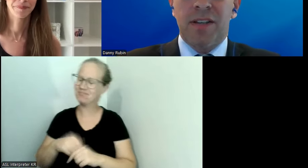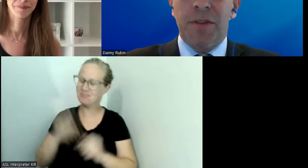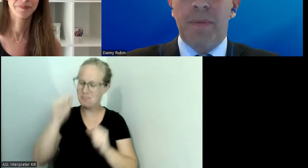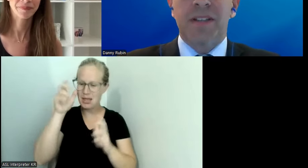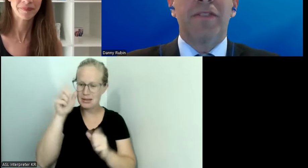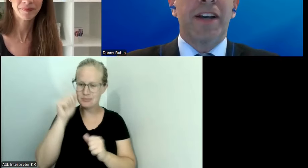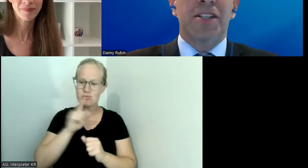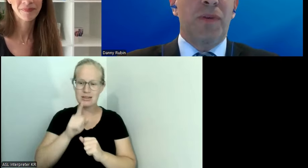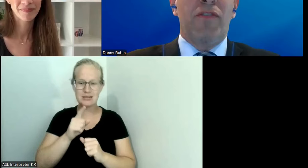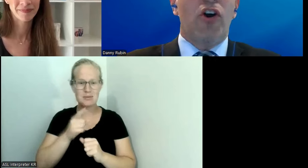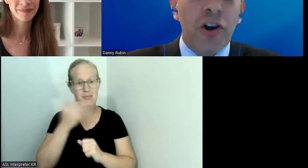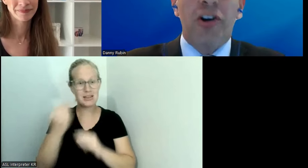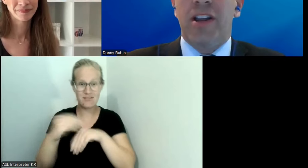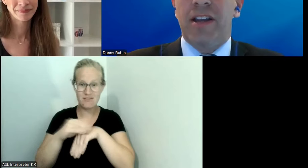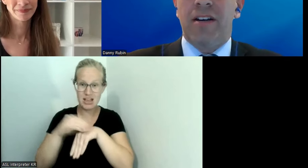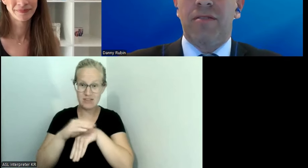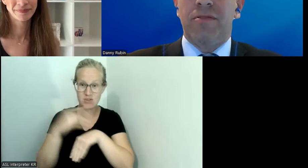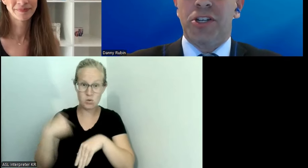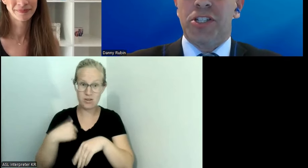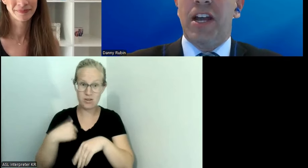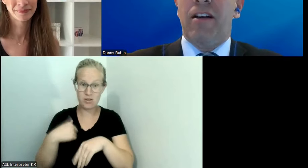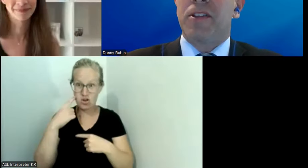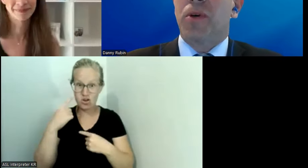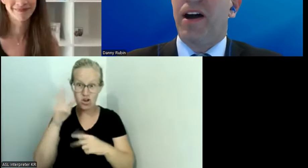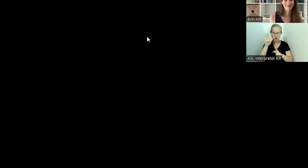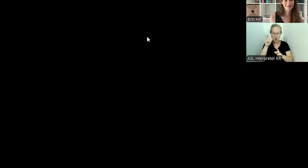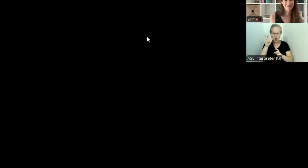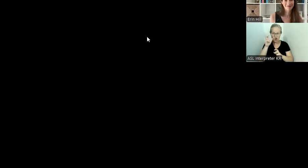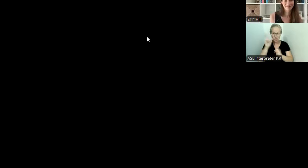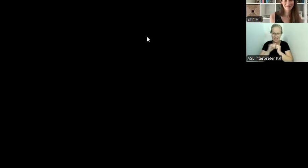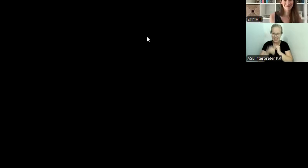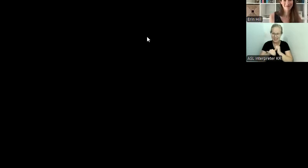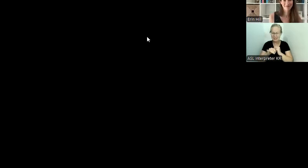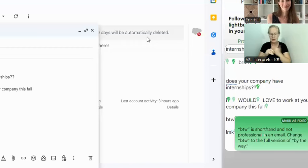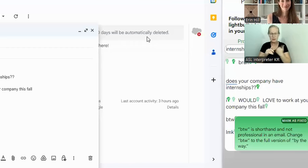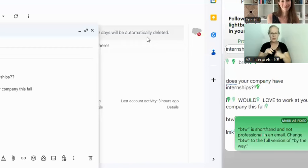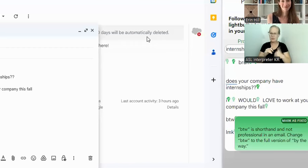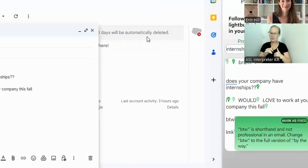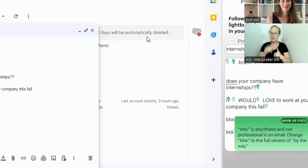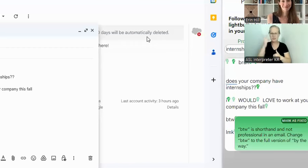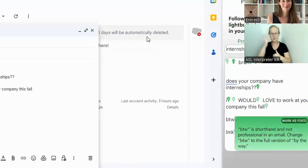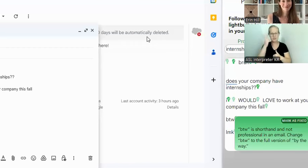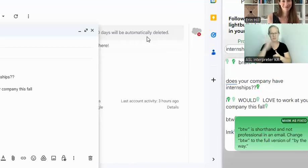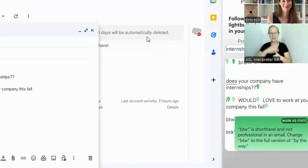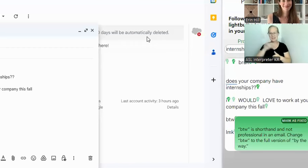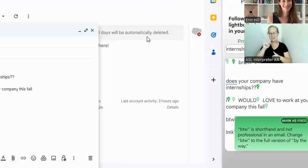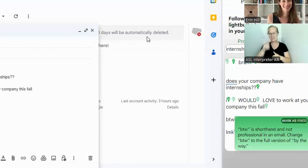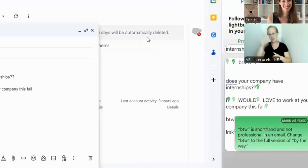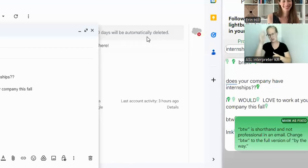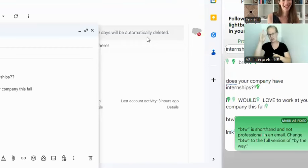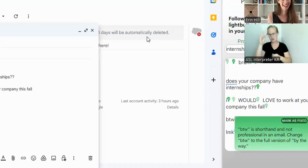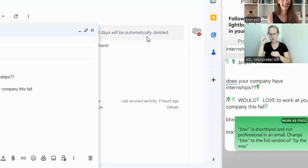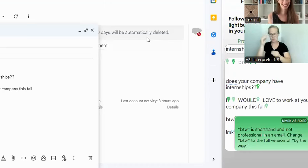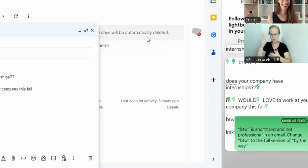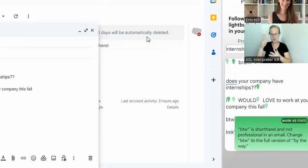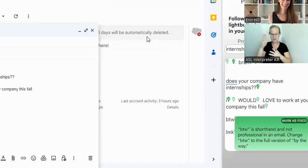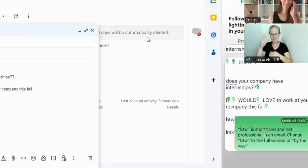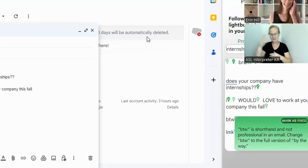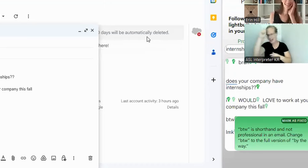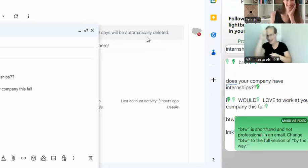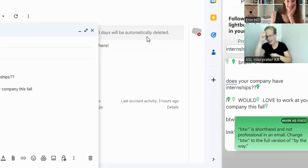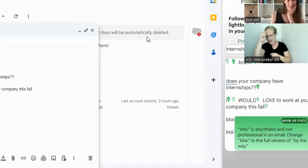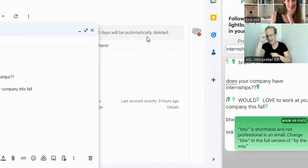Really? Uh, some of the best advice we've heard in here just there. That's why in my TV news hat, I turned off my screen share to just